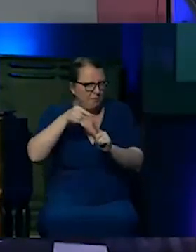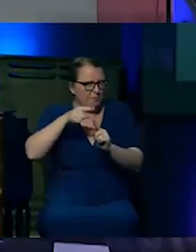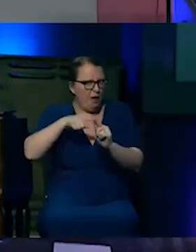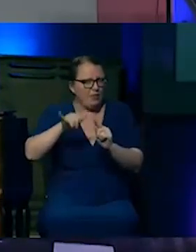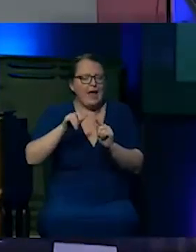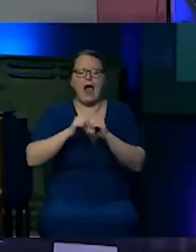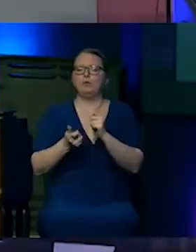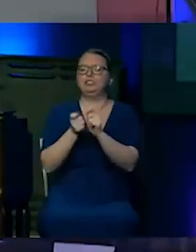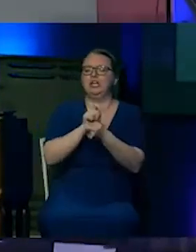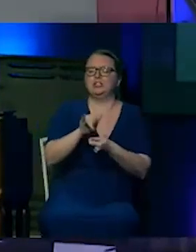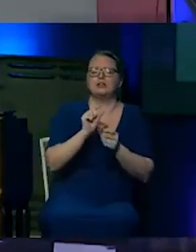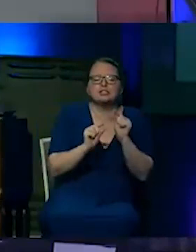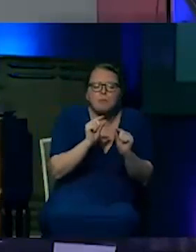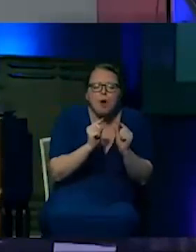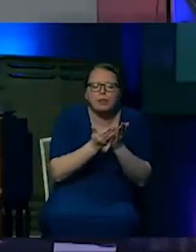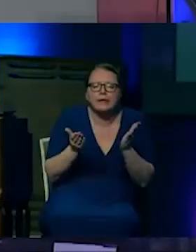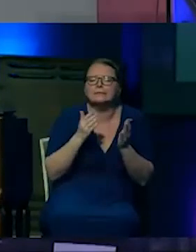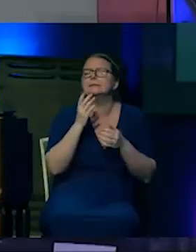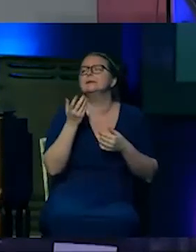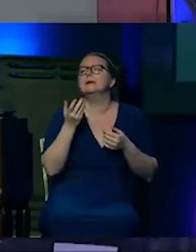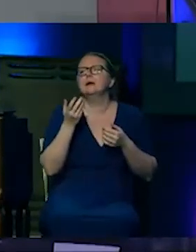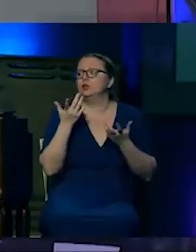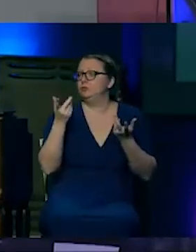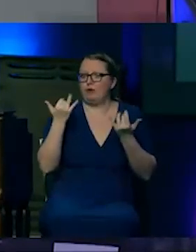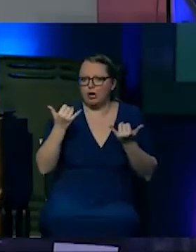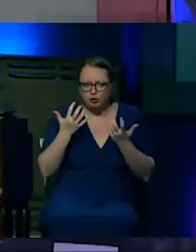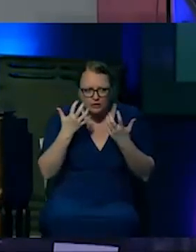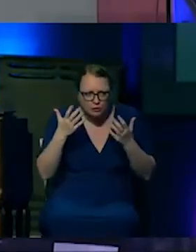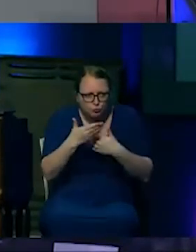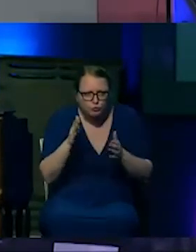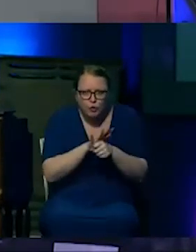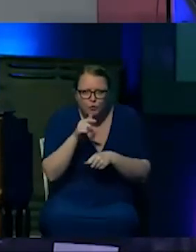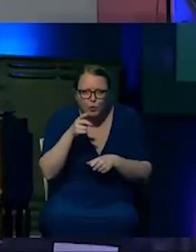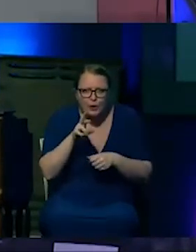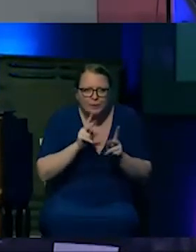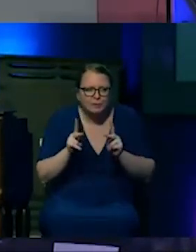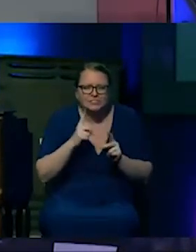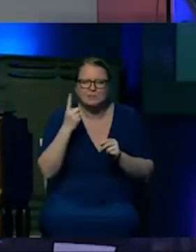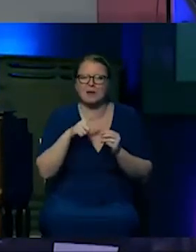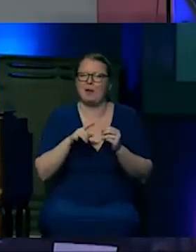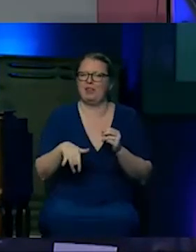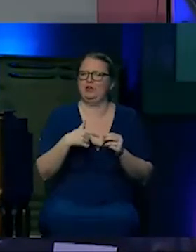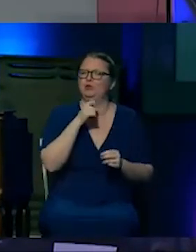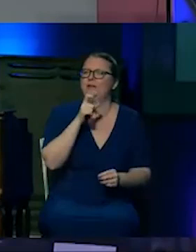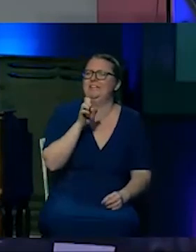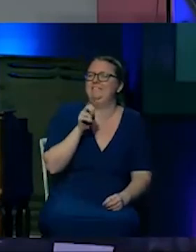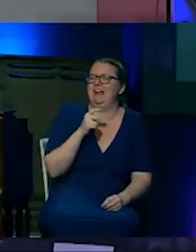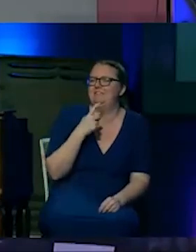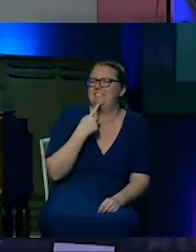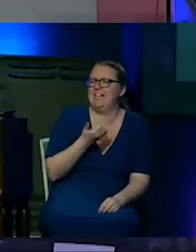that, you know, there's little things. Some of it is just like, you're literally in a room full of queer people, and there's kind of something about that. You don't even have to say